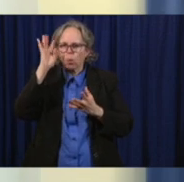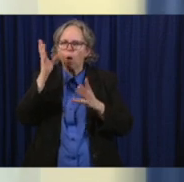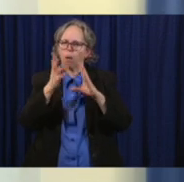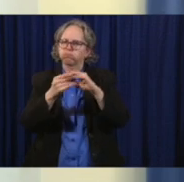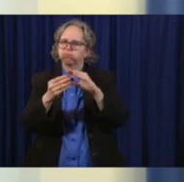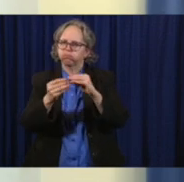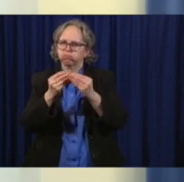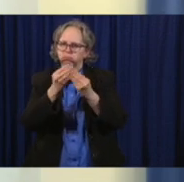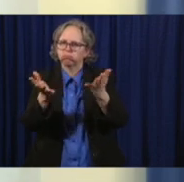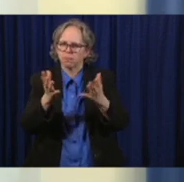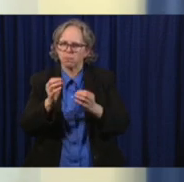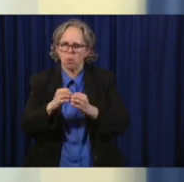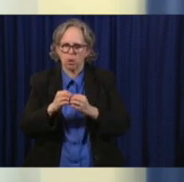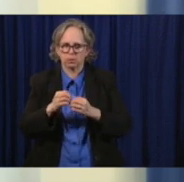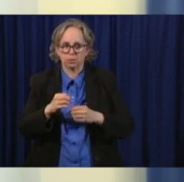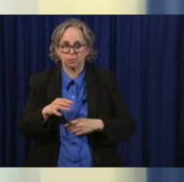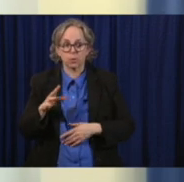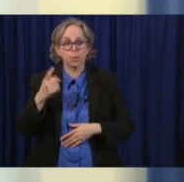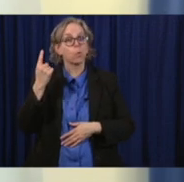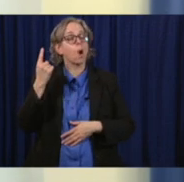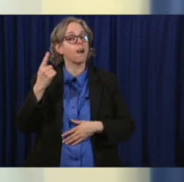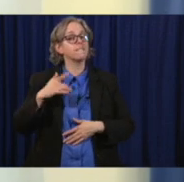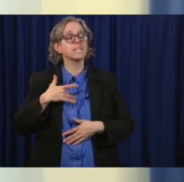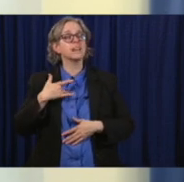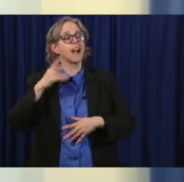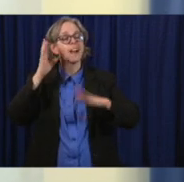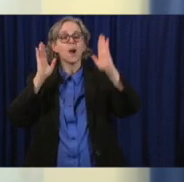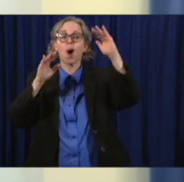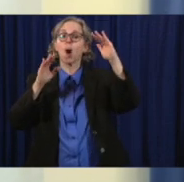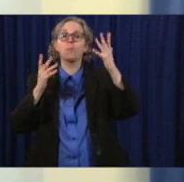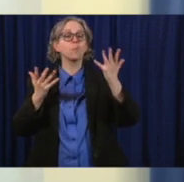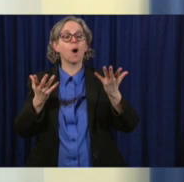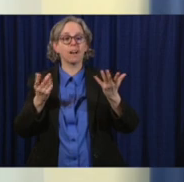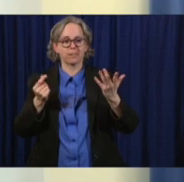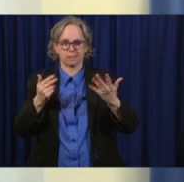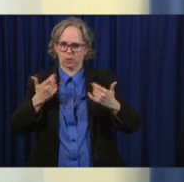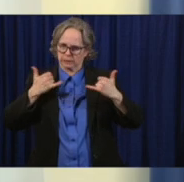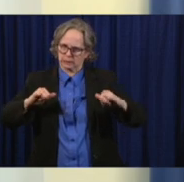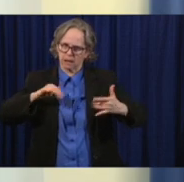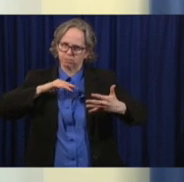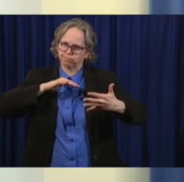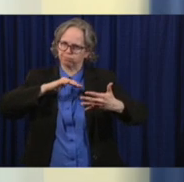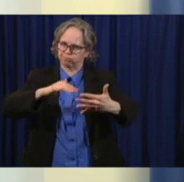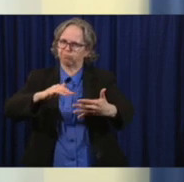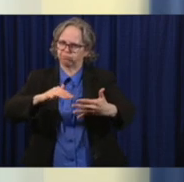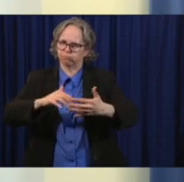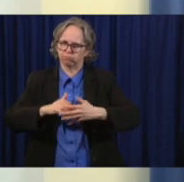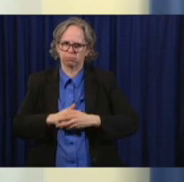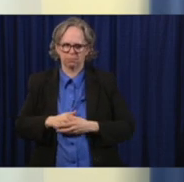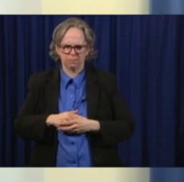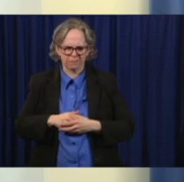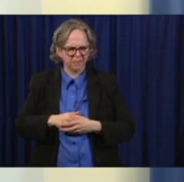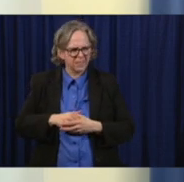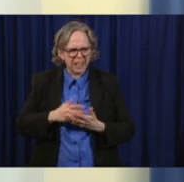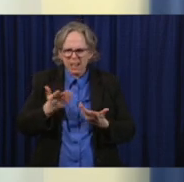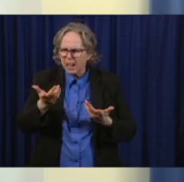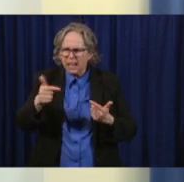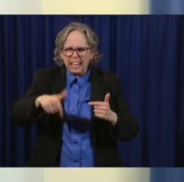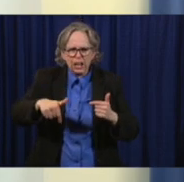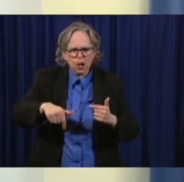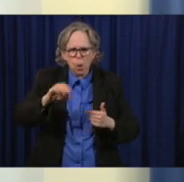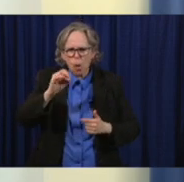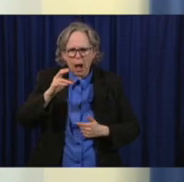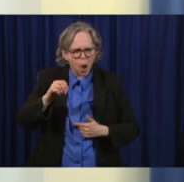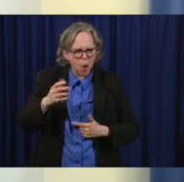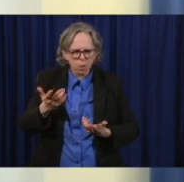One hopeful thing is that we are going to study it. We are going to study our child cares here in Ohio and learn more